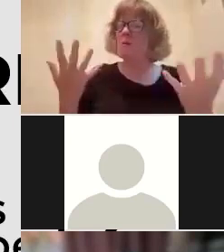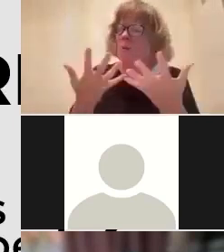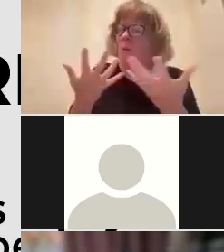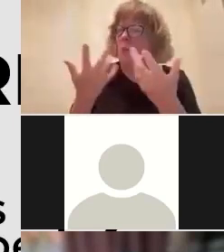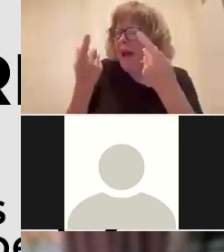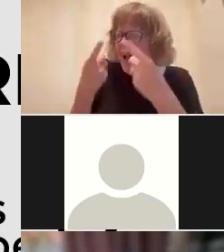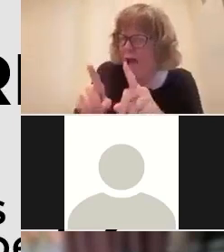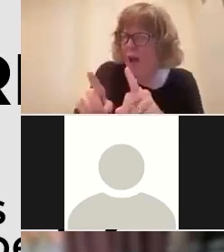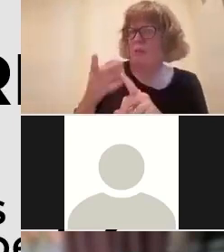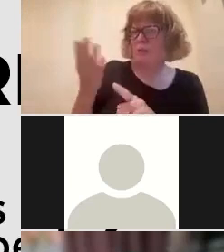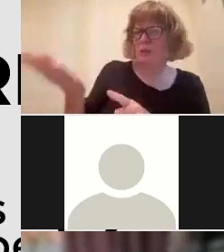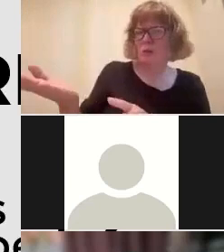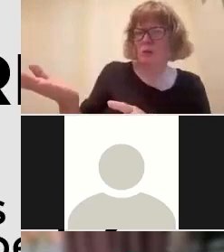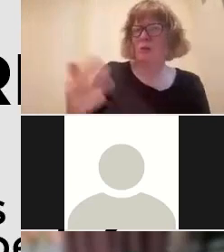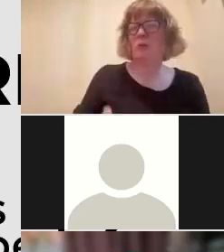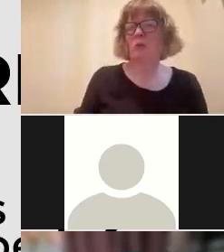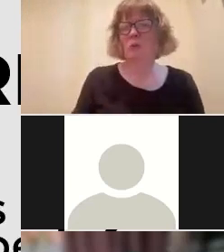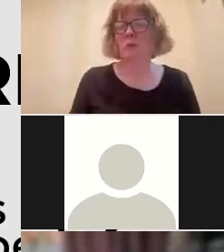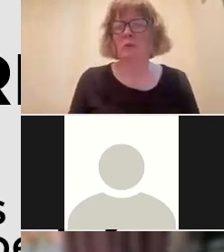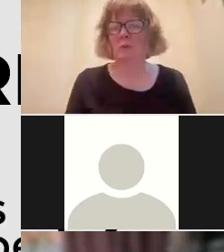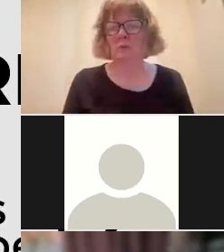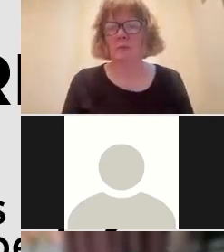think, what has happened to you?